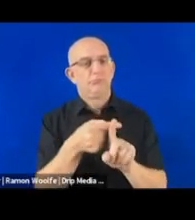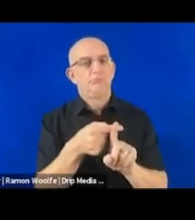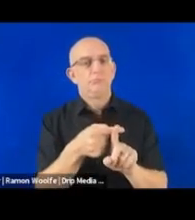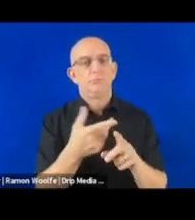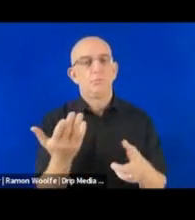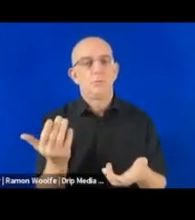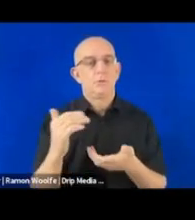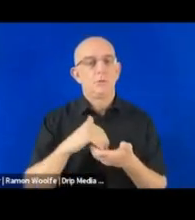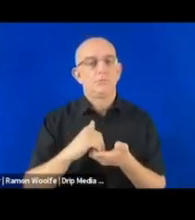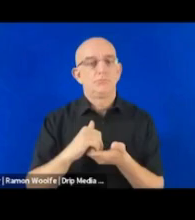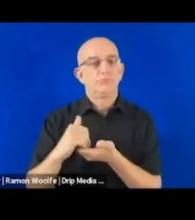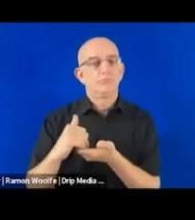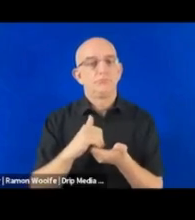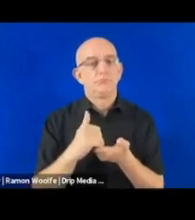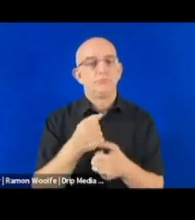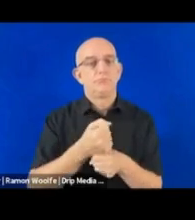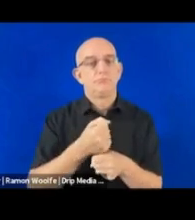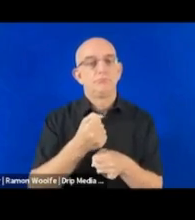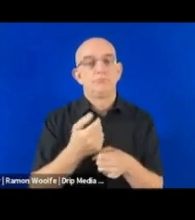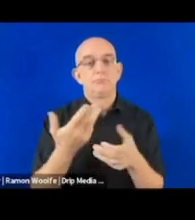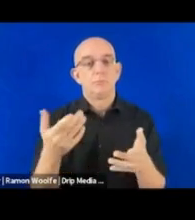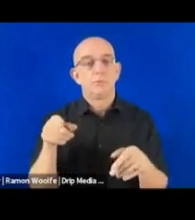Next slide, please.